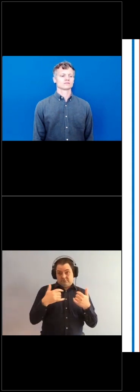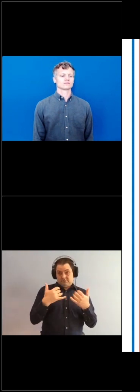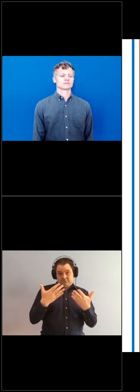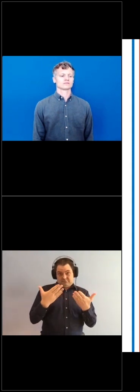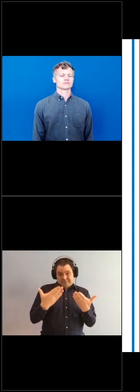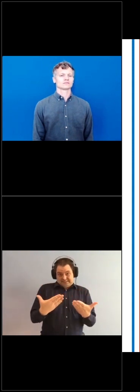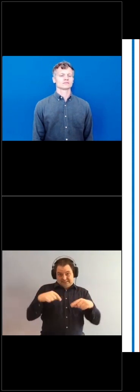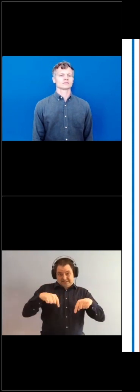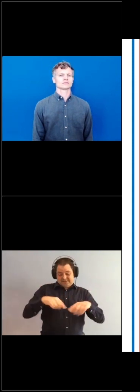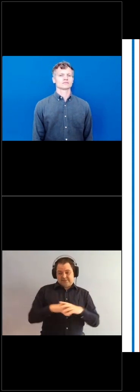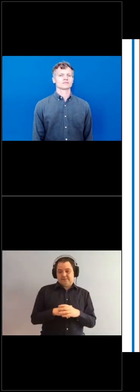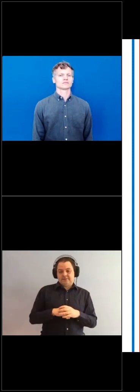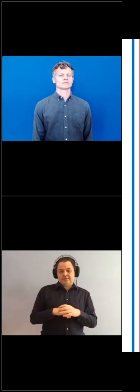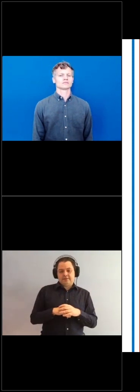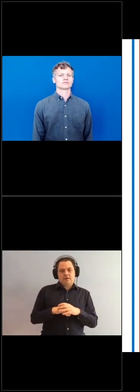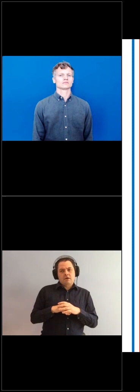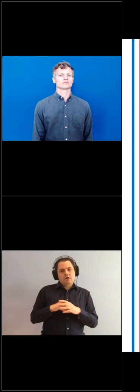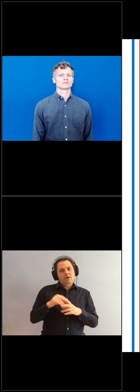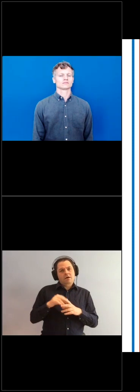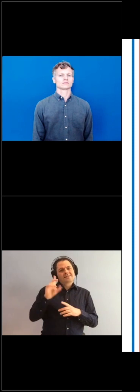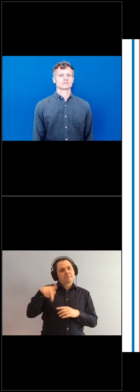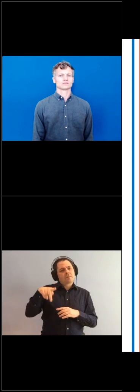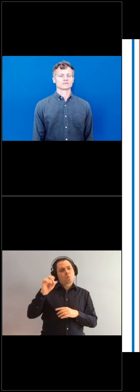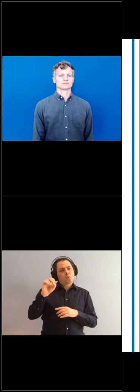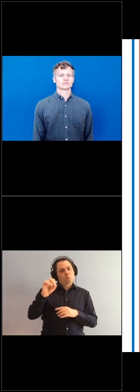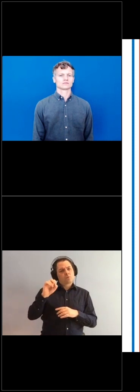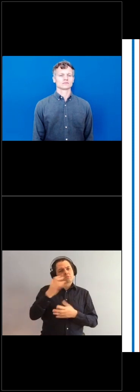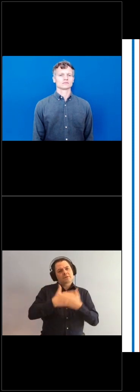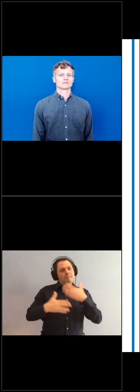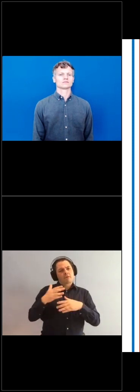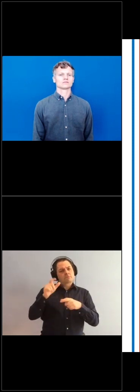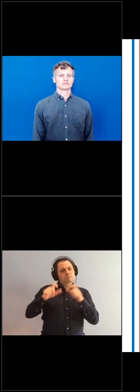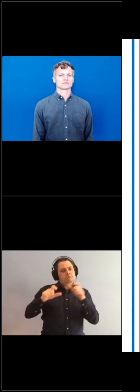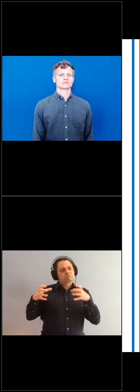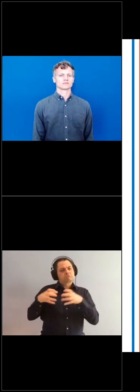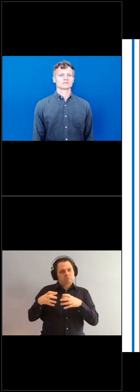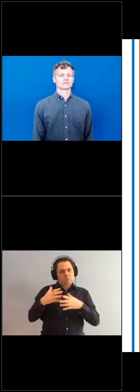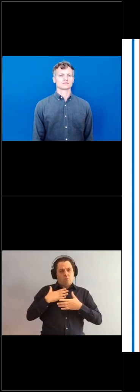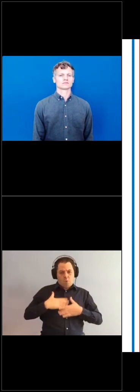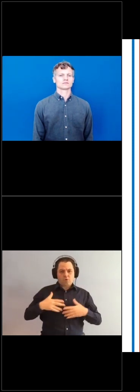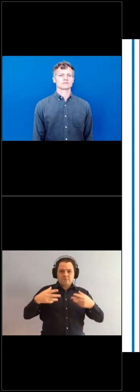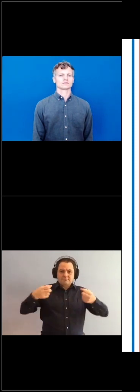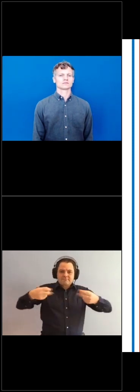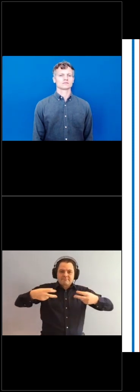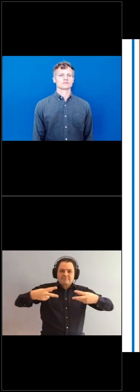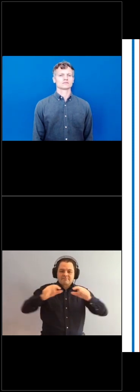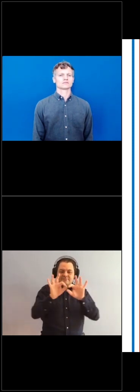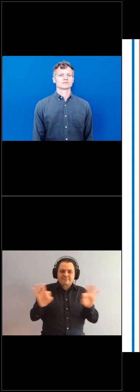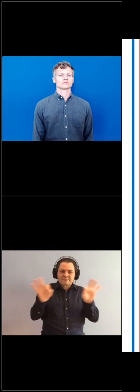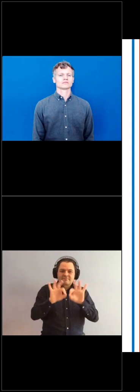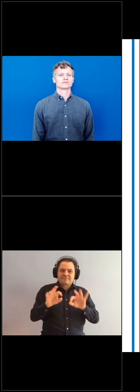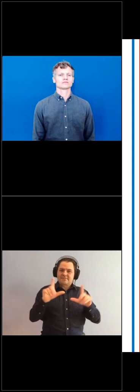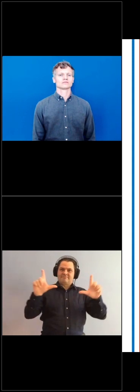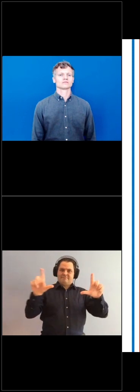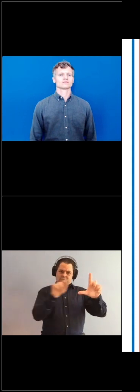but working by the Organization of Persons with Disabilities, we are trying to have like closed caption for